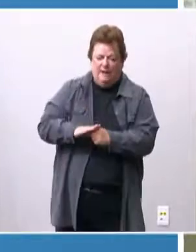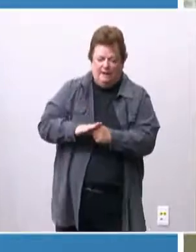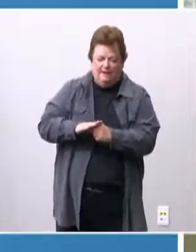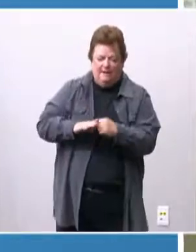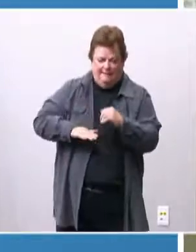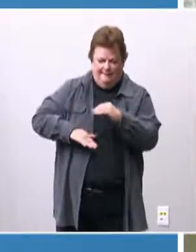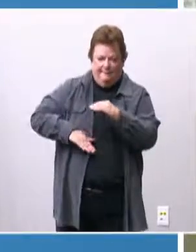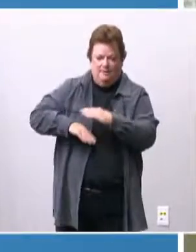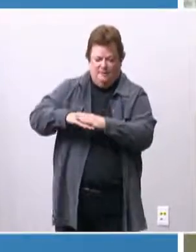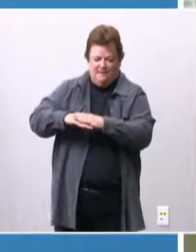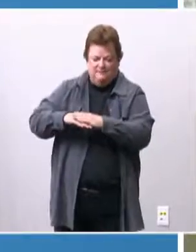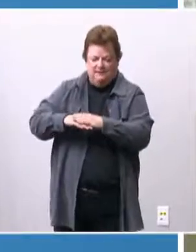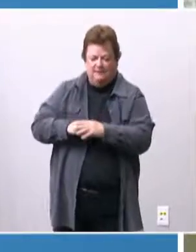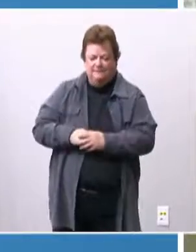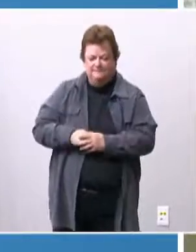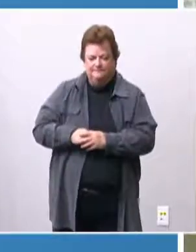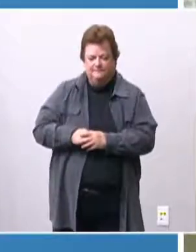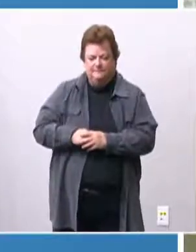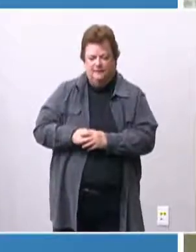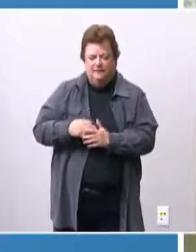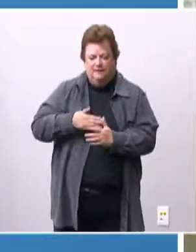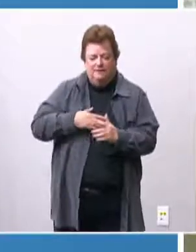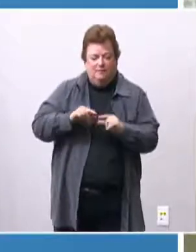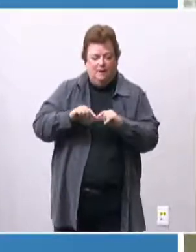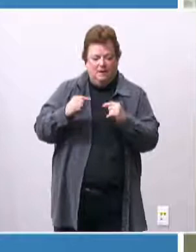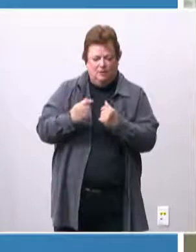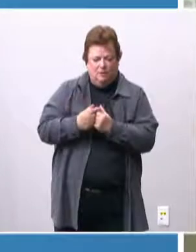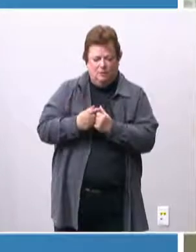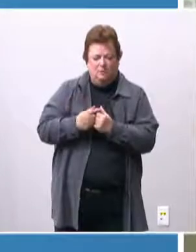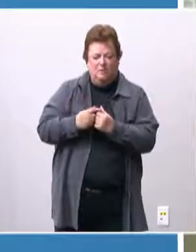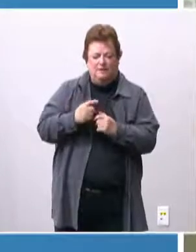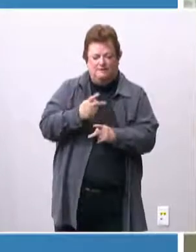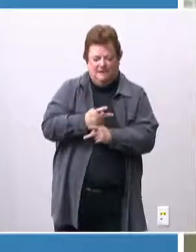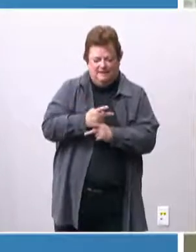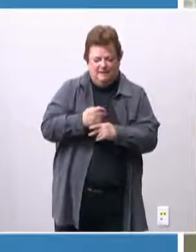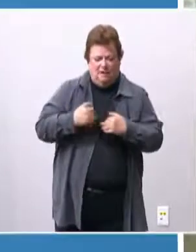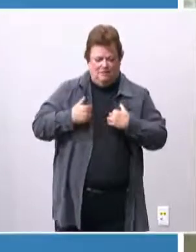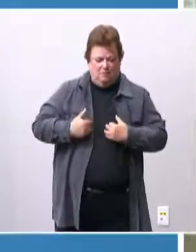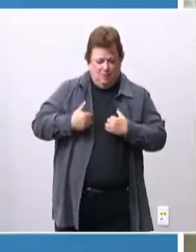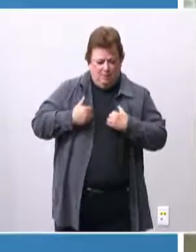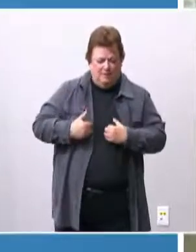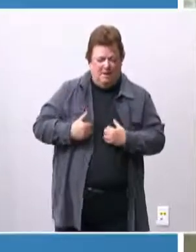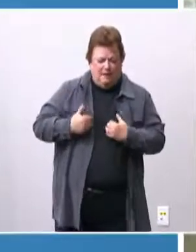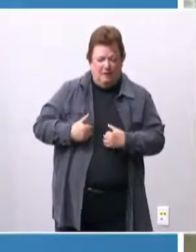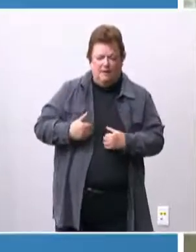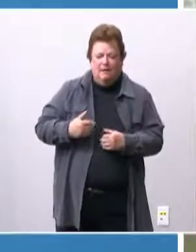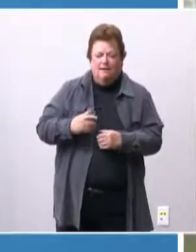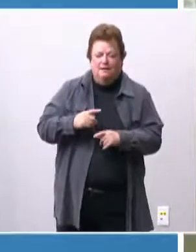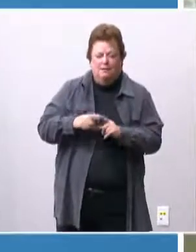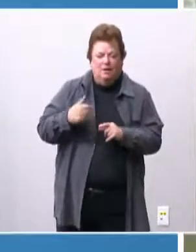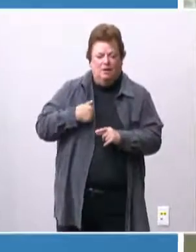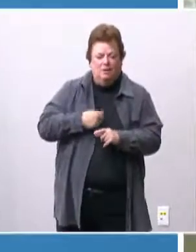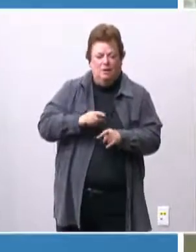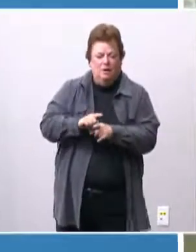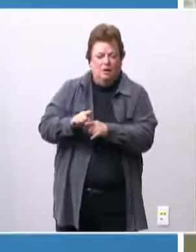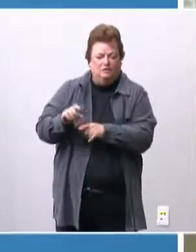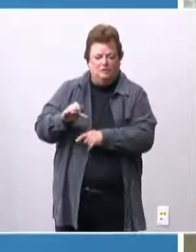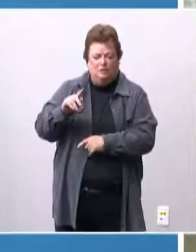capacity, and my group does the pulmonary critical care here in Lincoln at all the facilities, but we also do